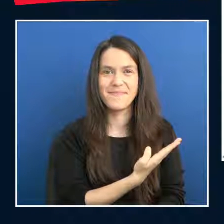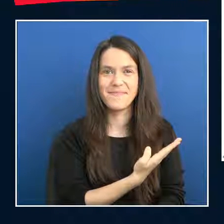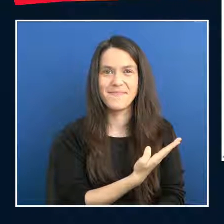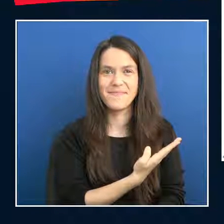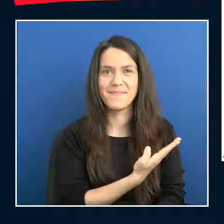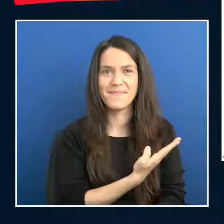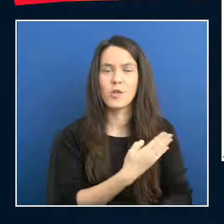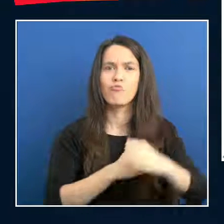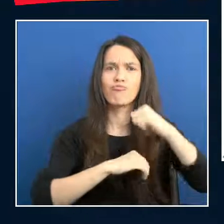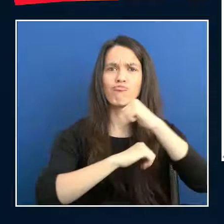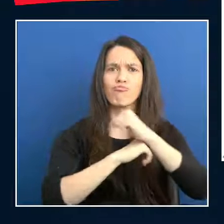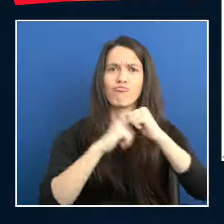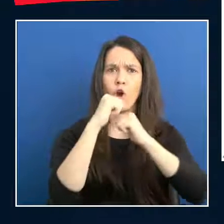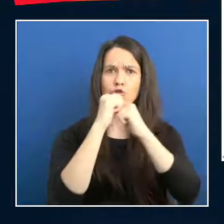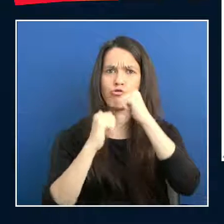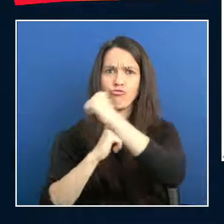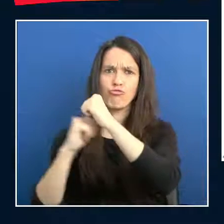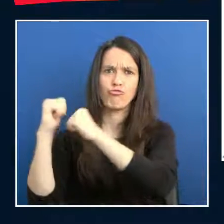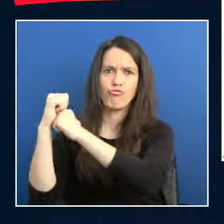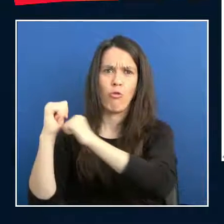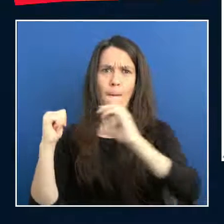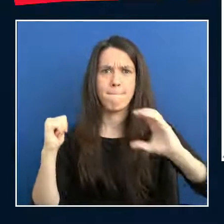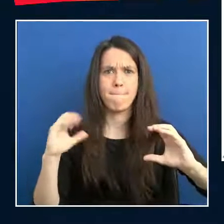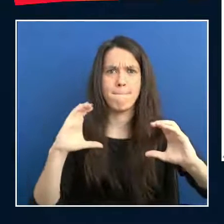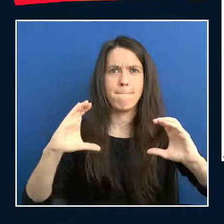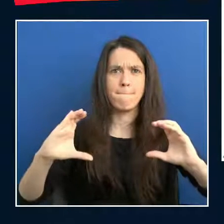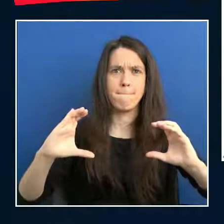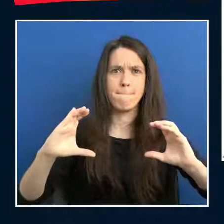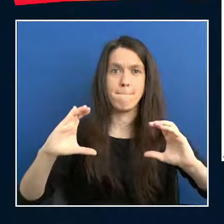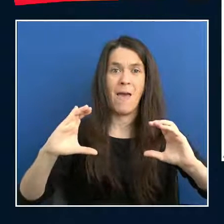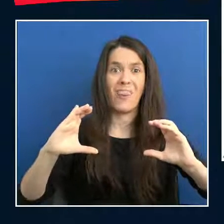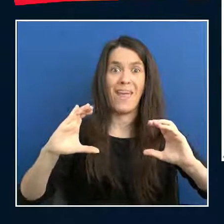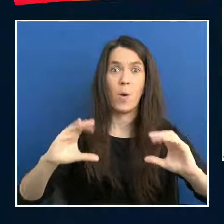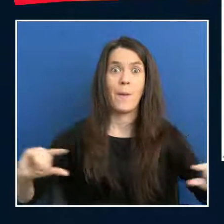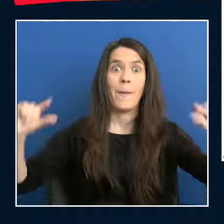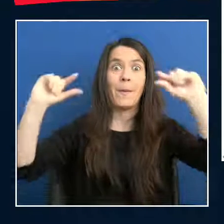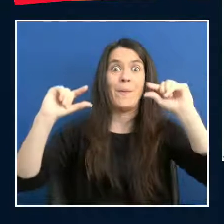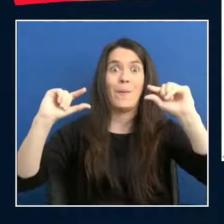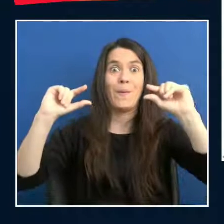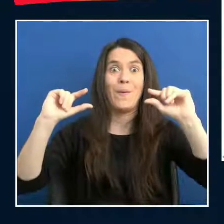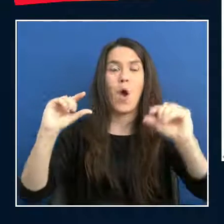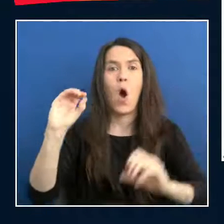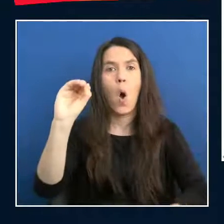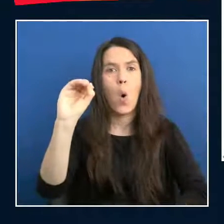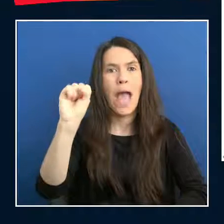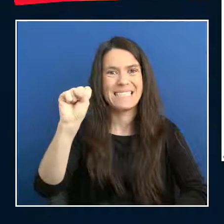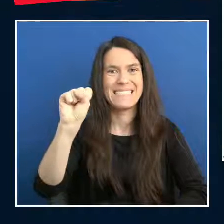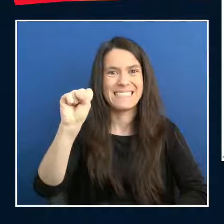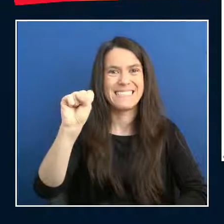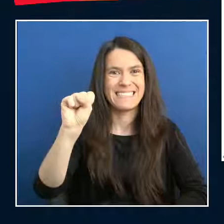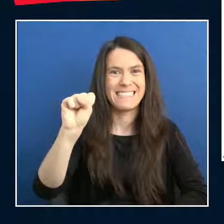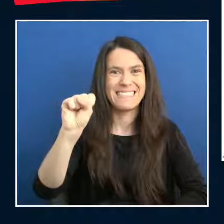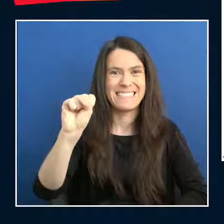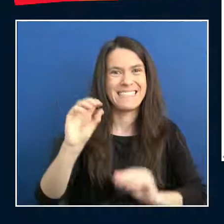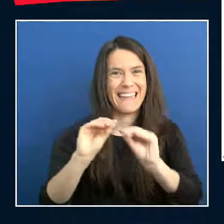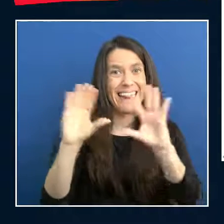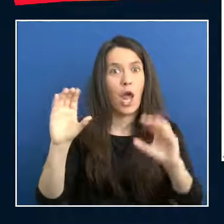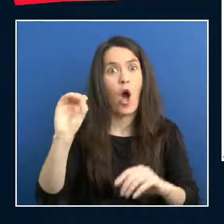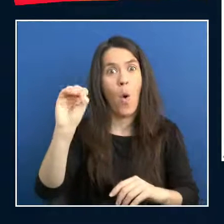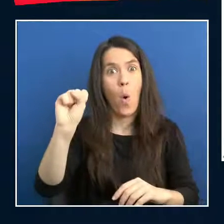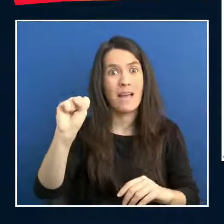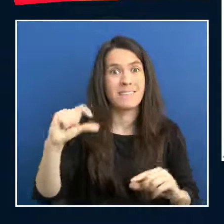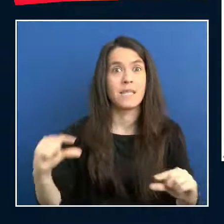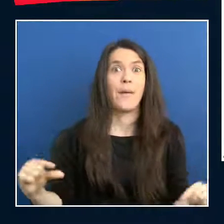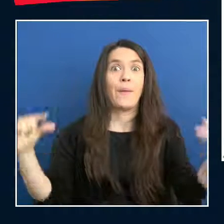scenarios. And then we do need an OS, basically. So we have the host OS on both sides. But then it